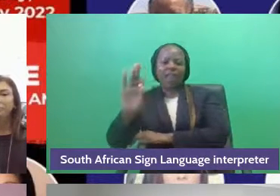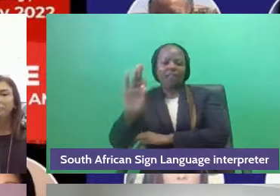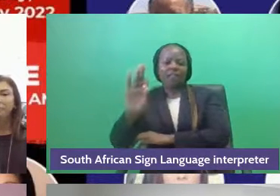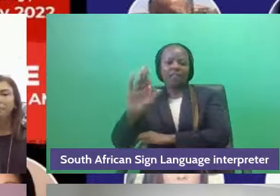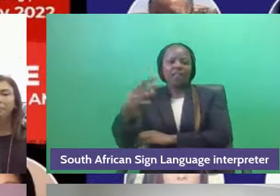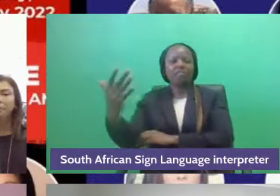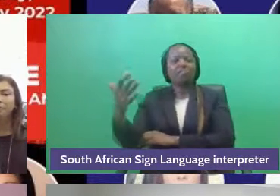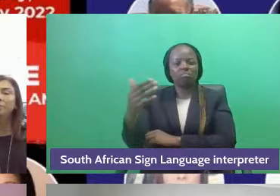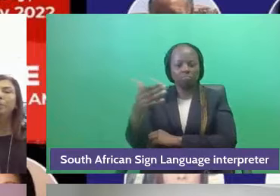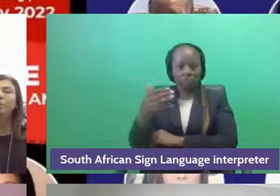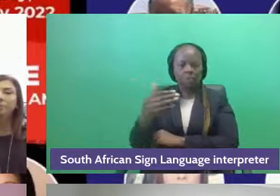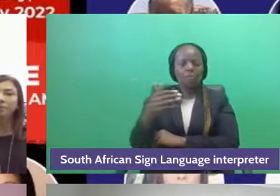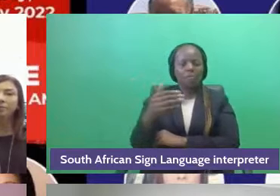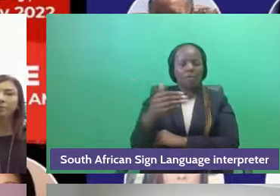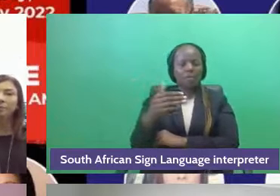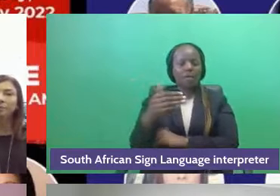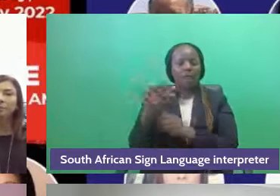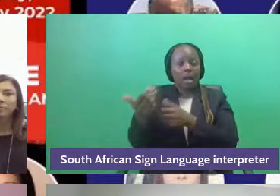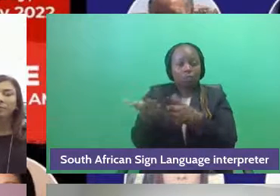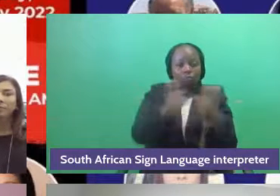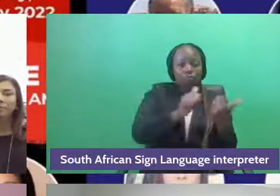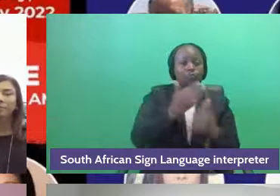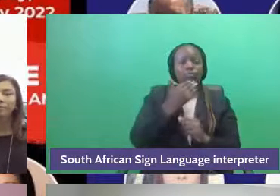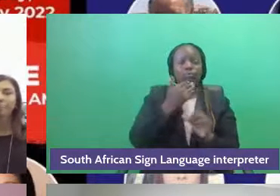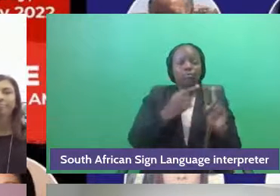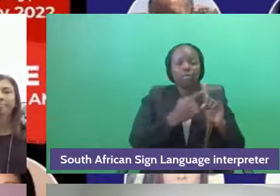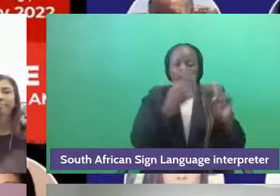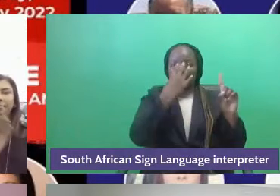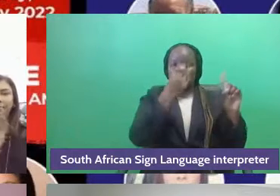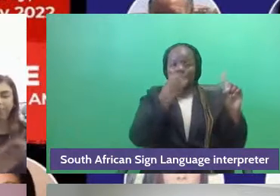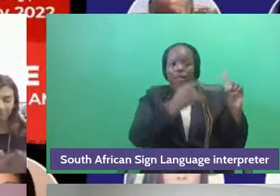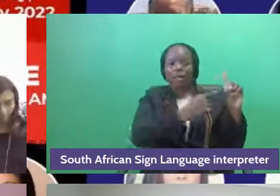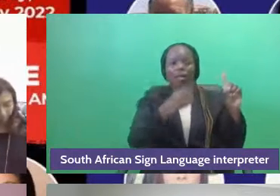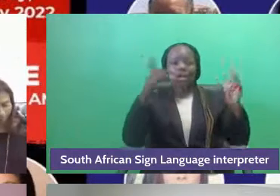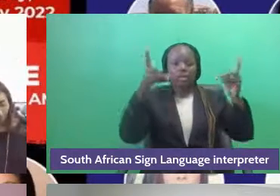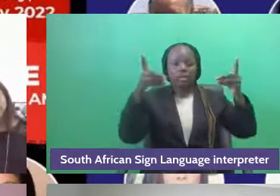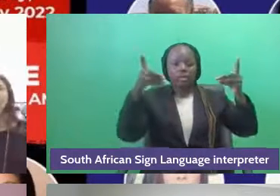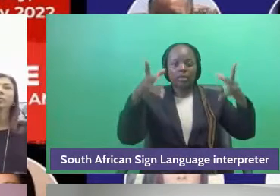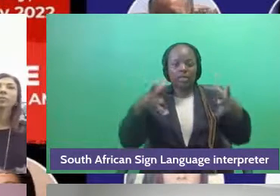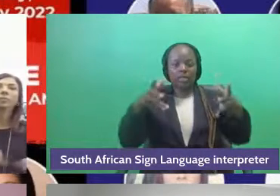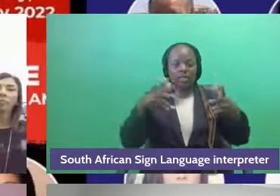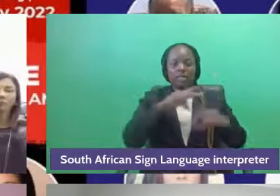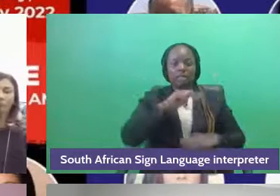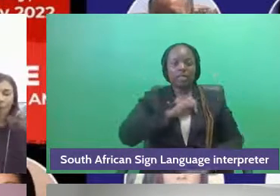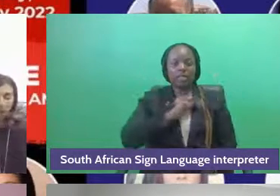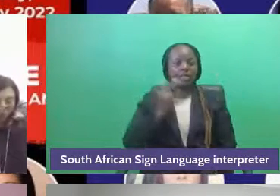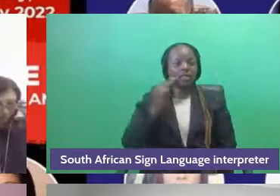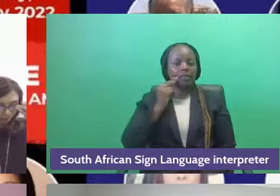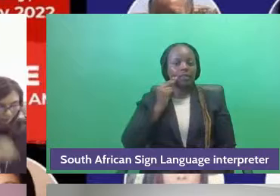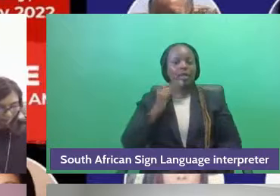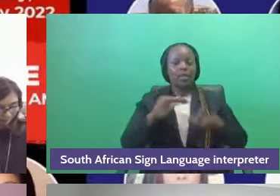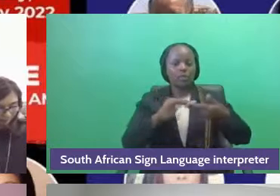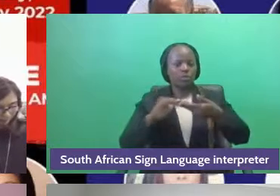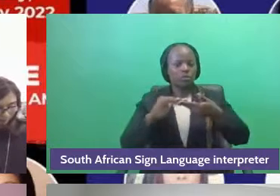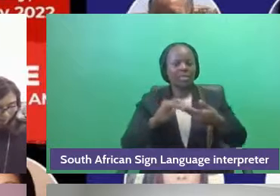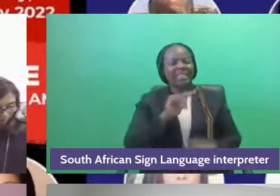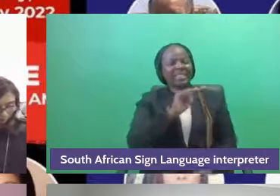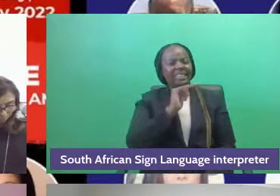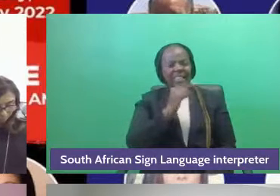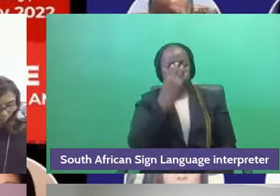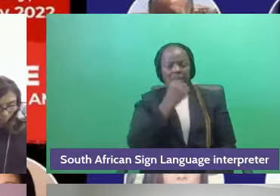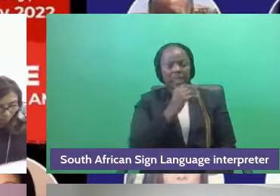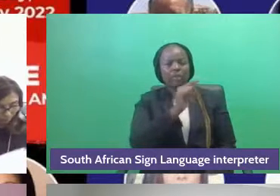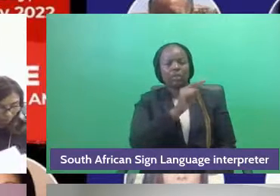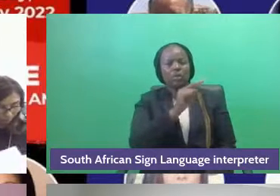over to Dale, who is the director of KZNDA, and who's going to, I think, Dale, if you could just